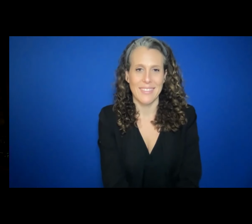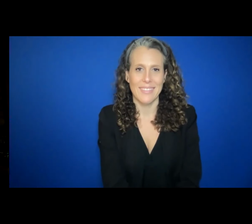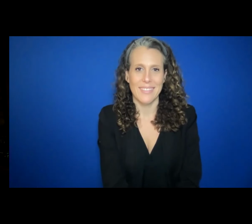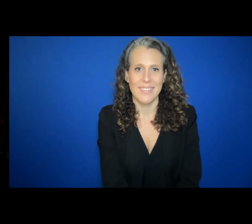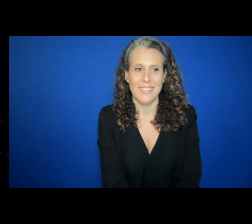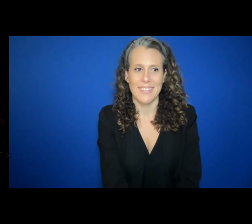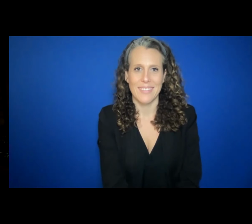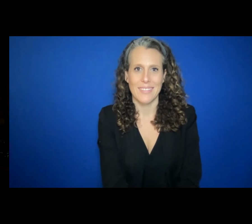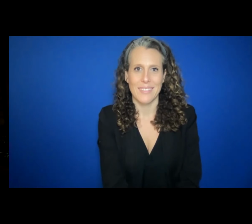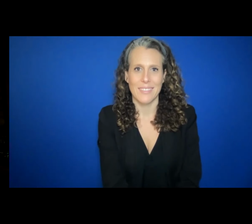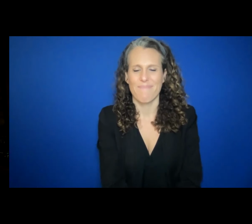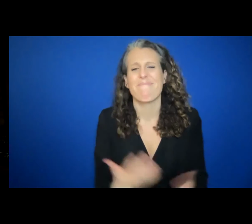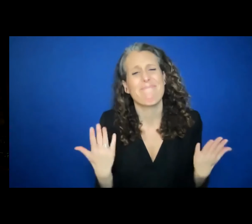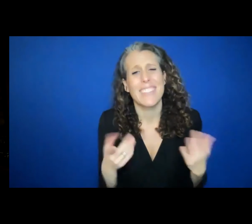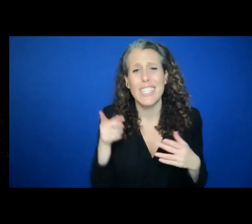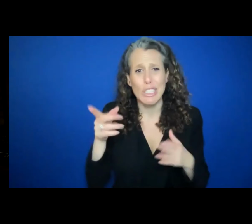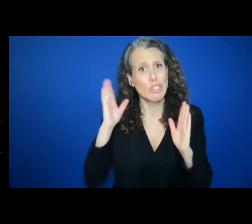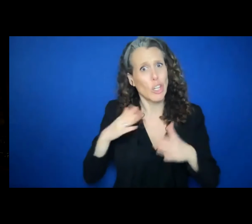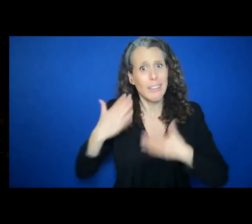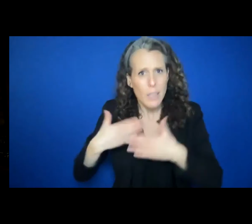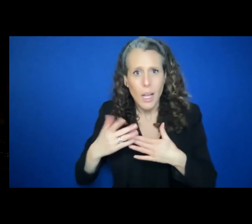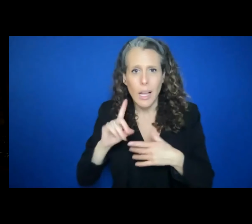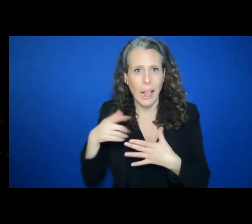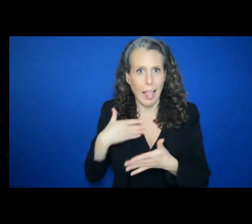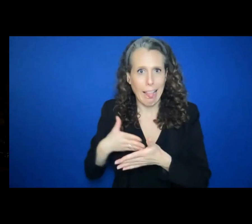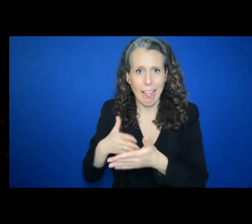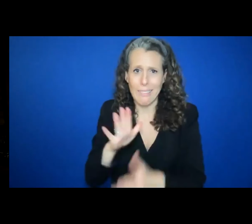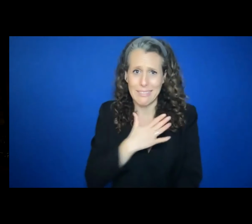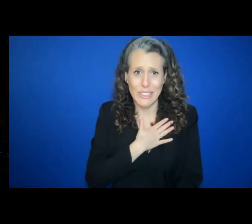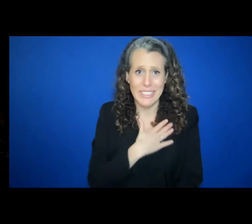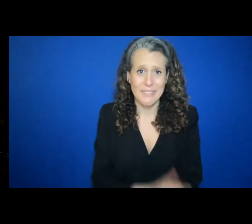Yeah, this is not working as it's supposed to. Sorry about this.